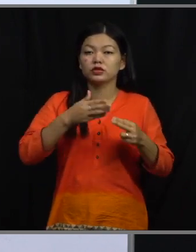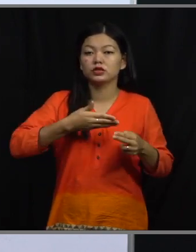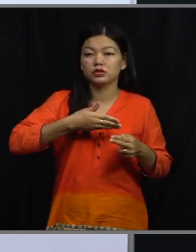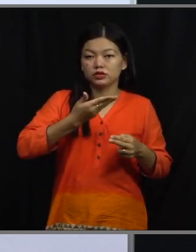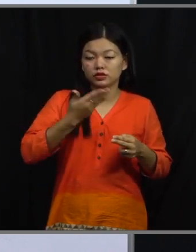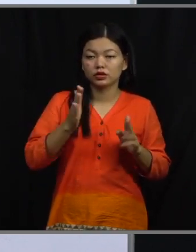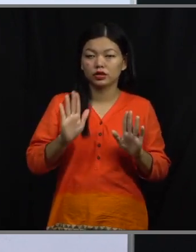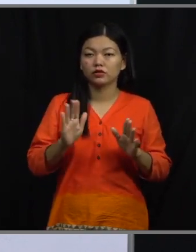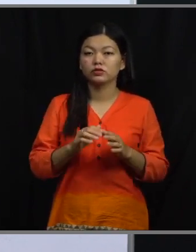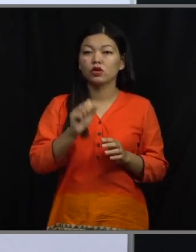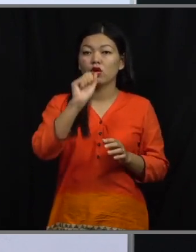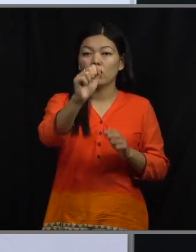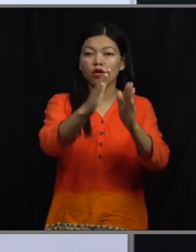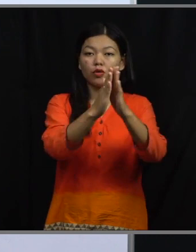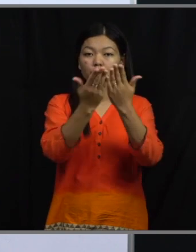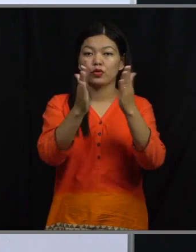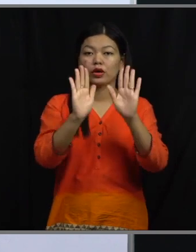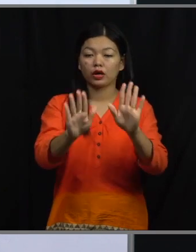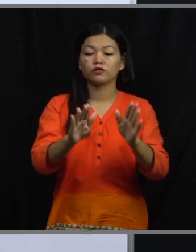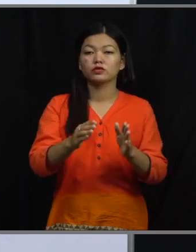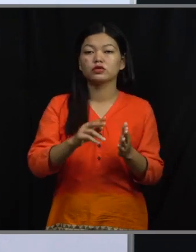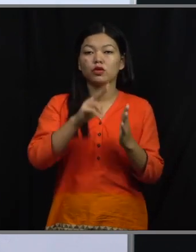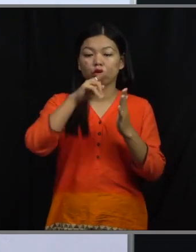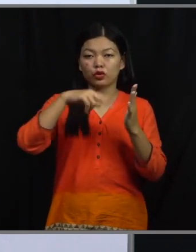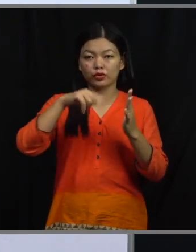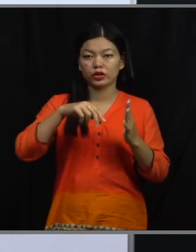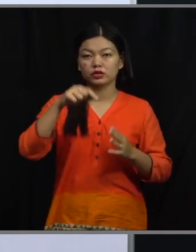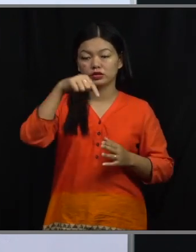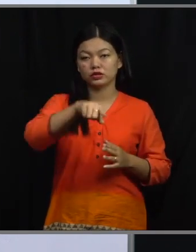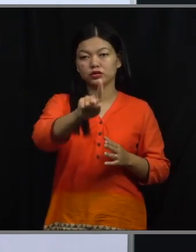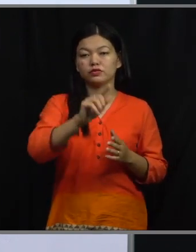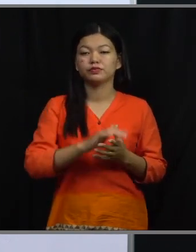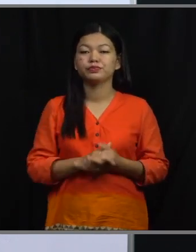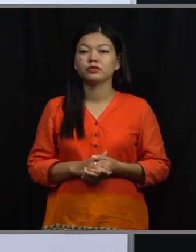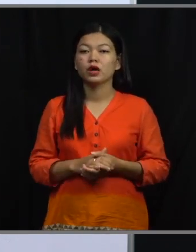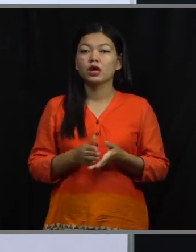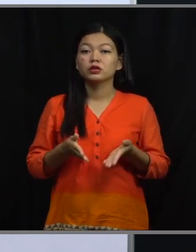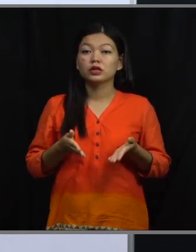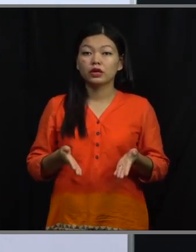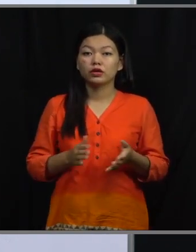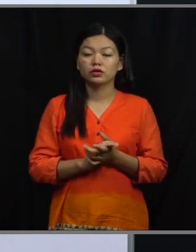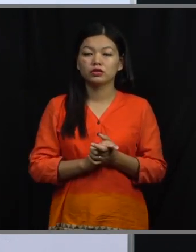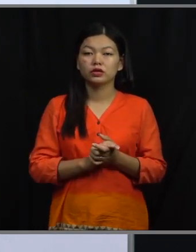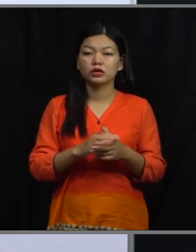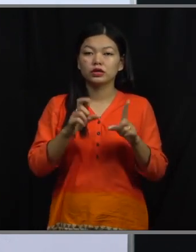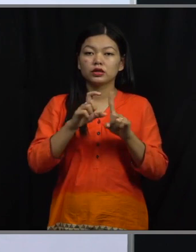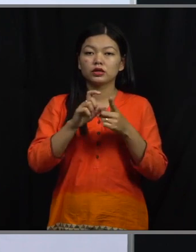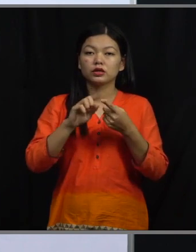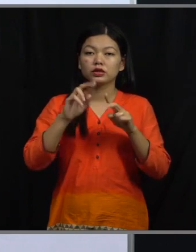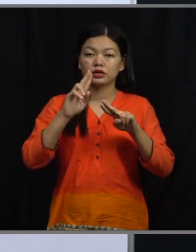I would kindly ask you to, remember that particular definition which has been given by her. It says something like